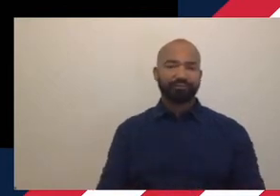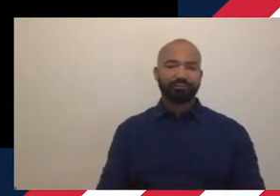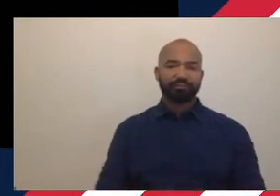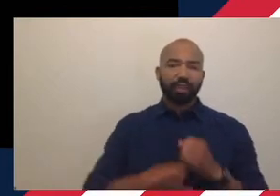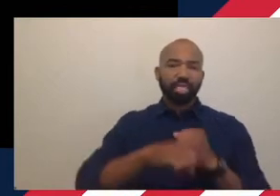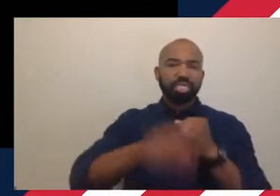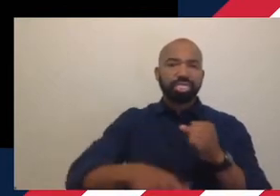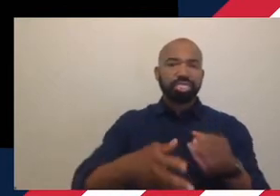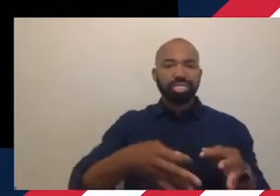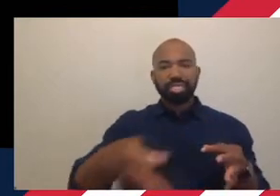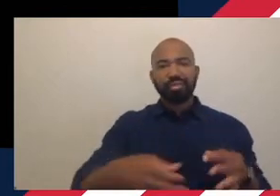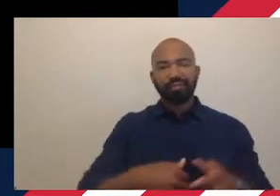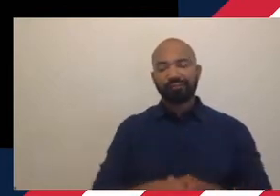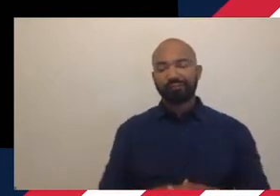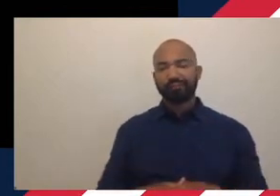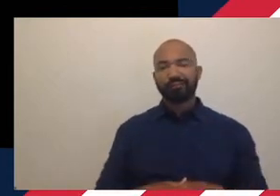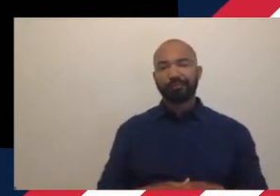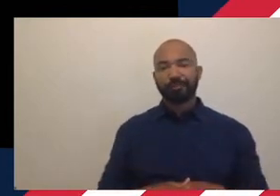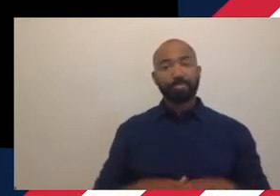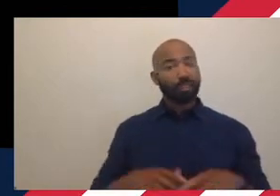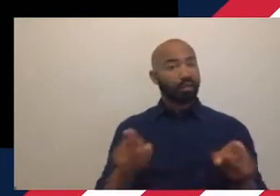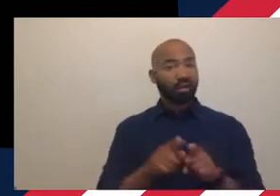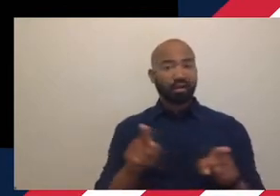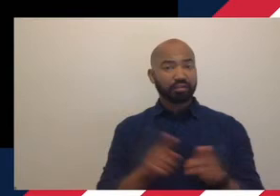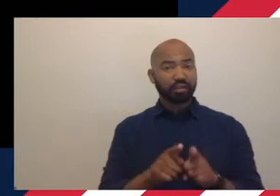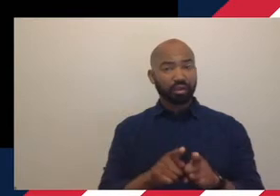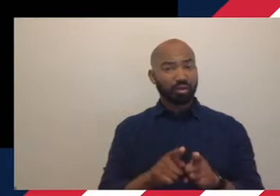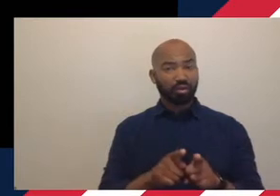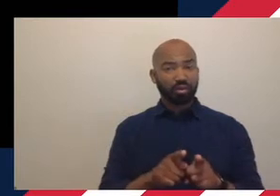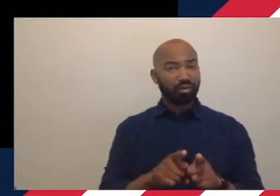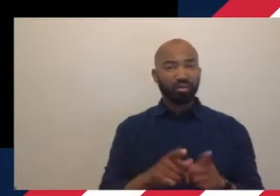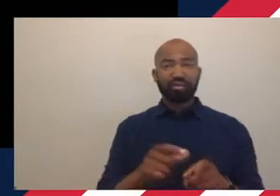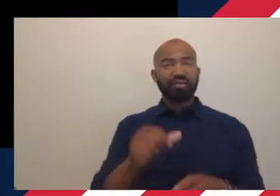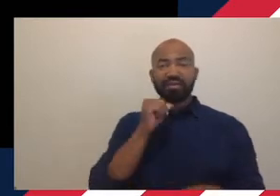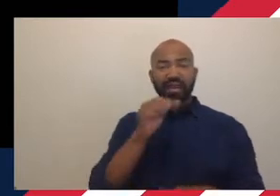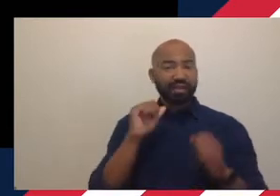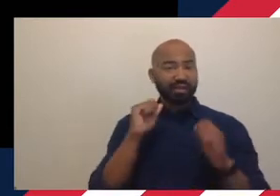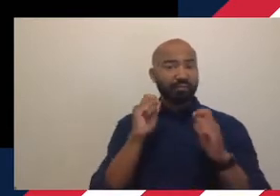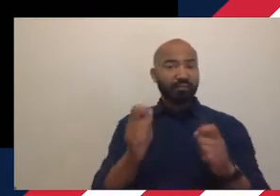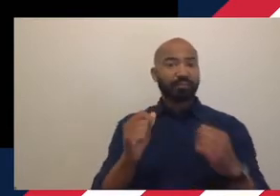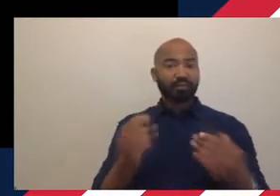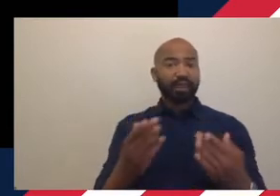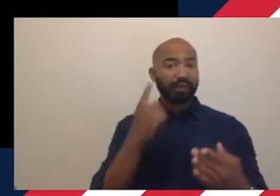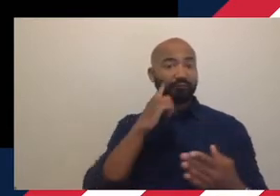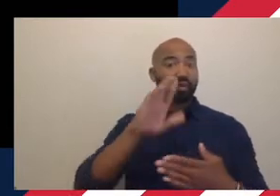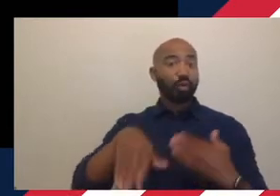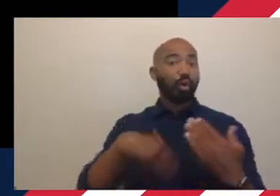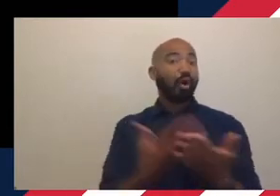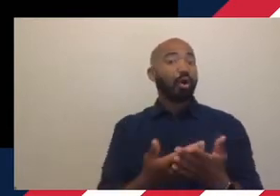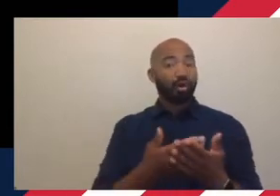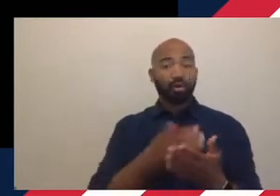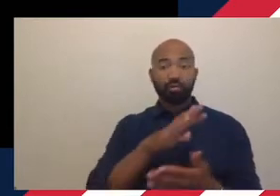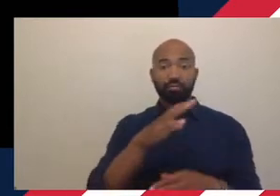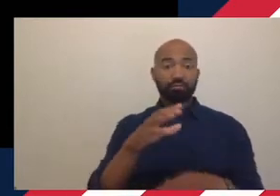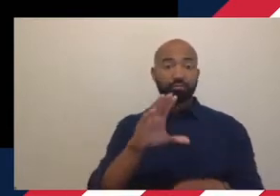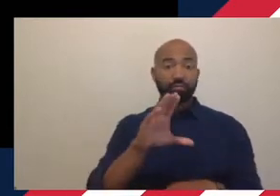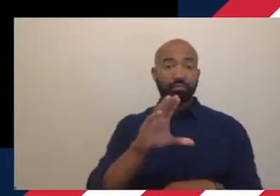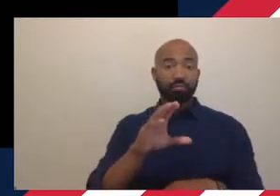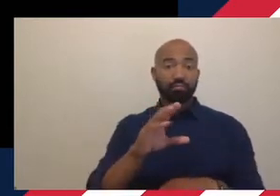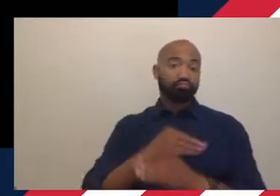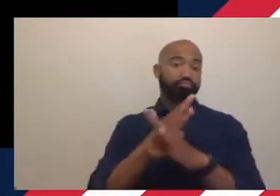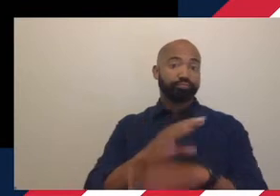afforded to not at least 8 of the 11 call centers were temporarily closed down due